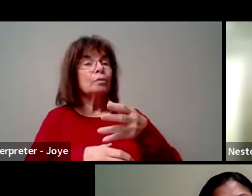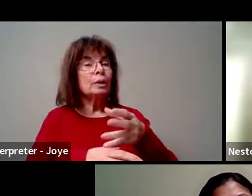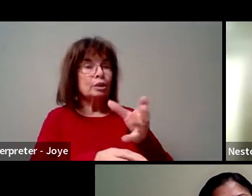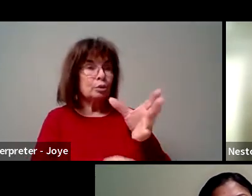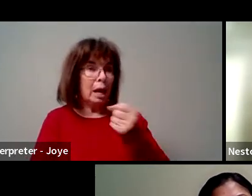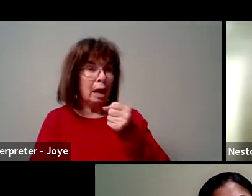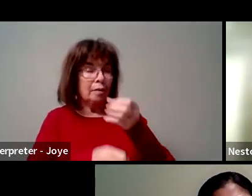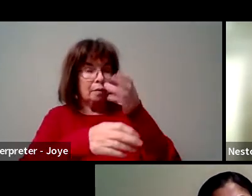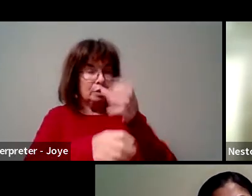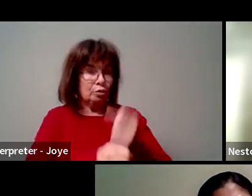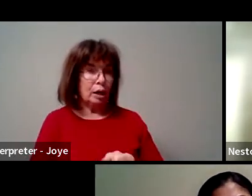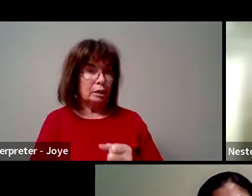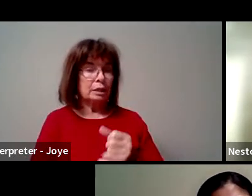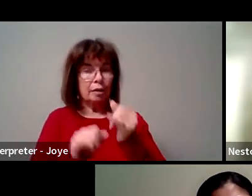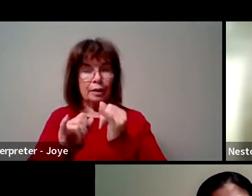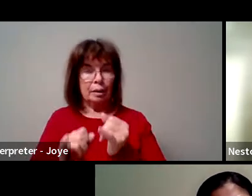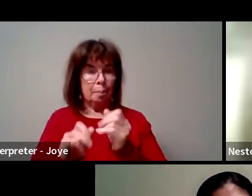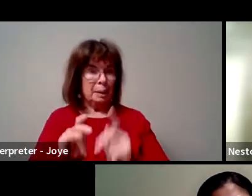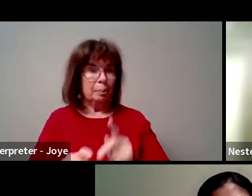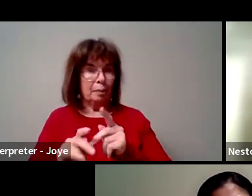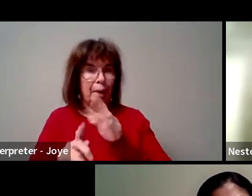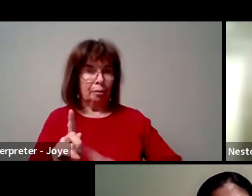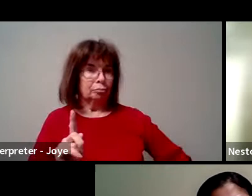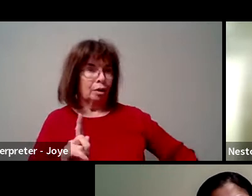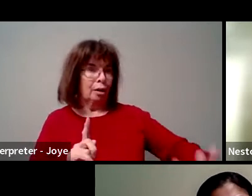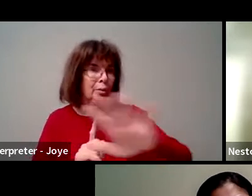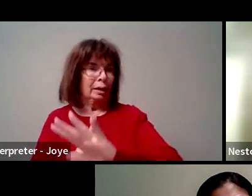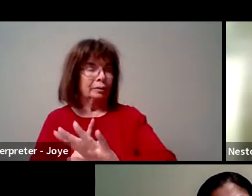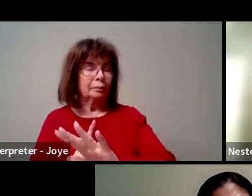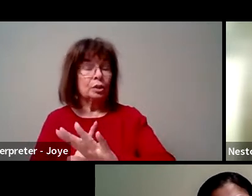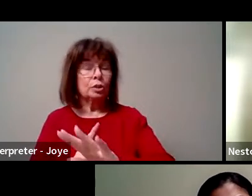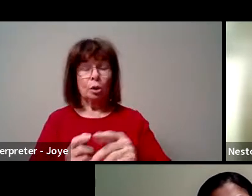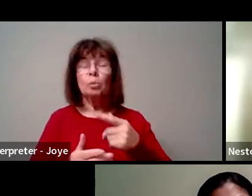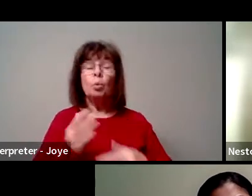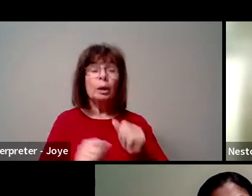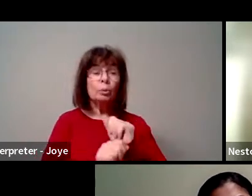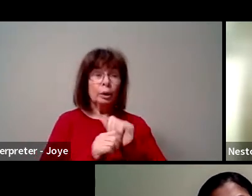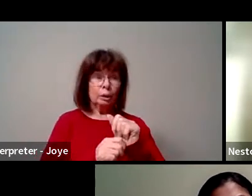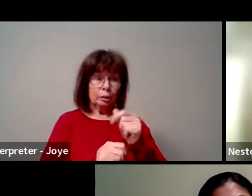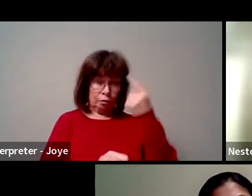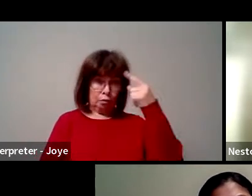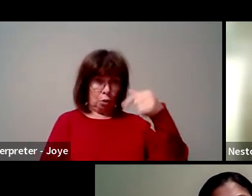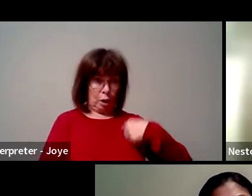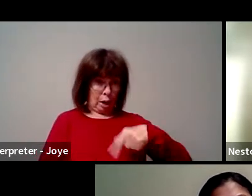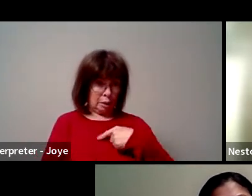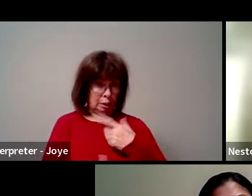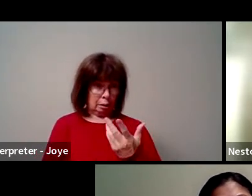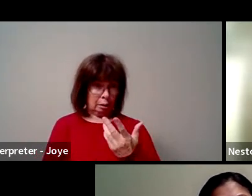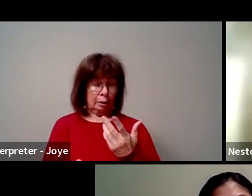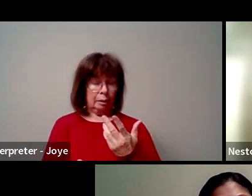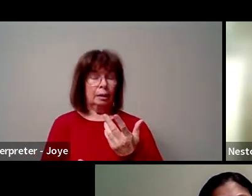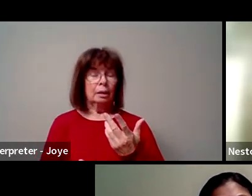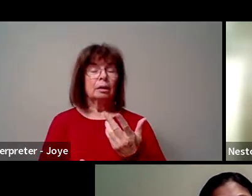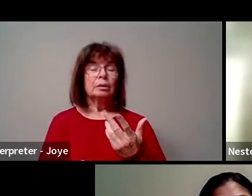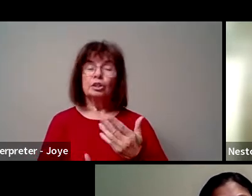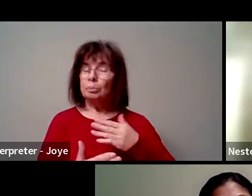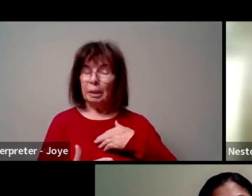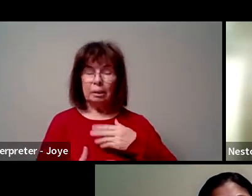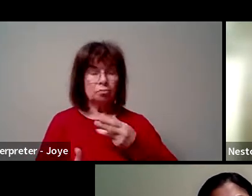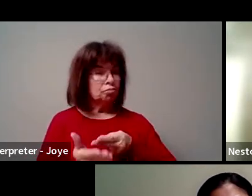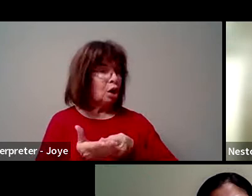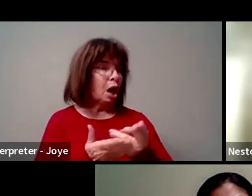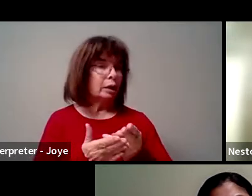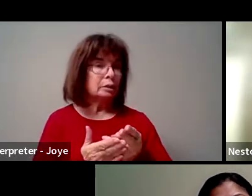that you're surrounded by. So what has worked for us is just being upfront and honest